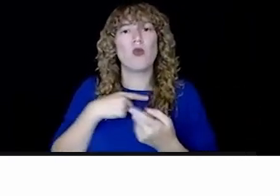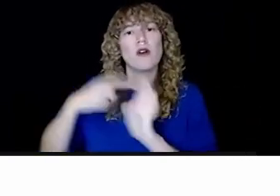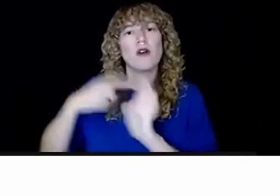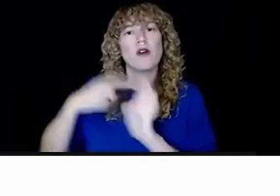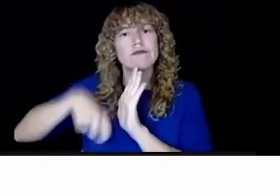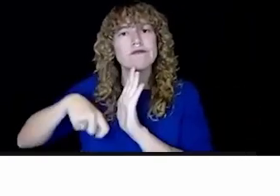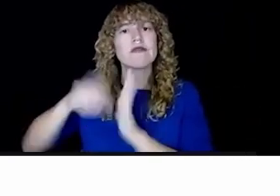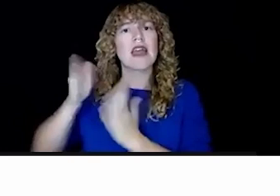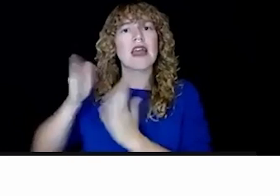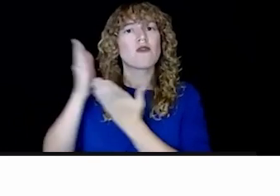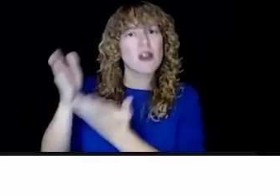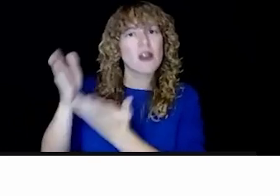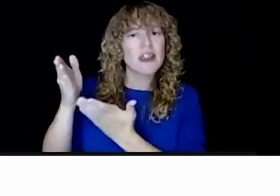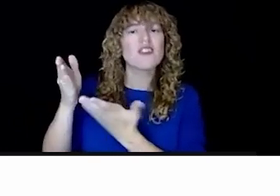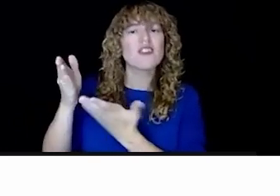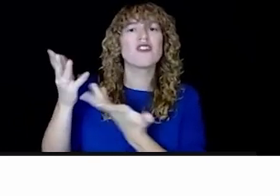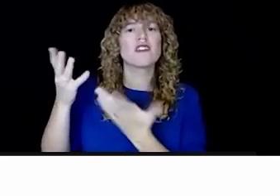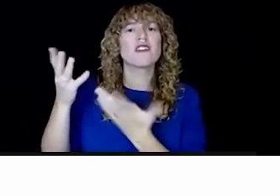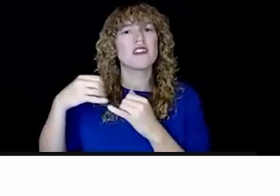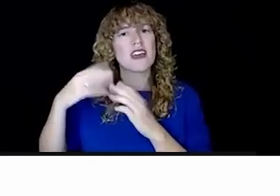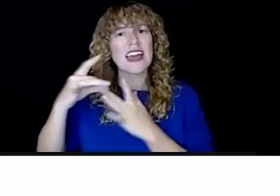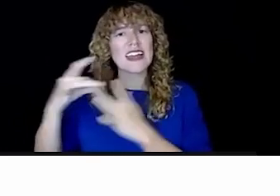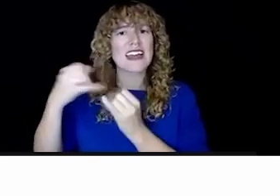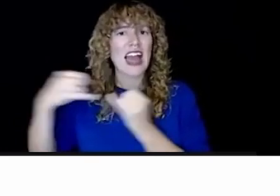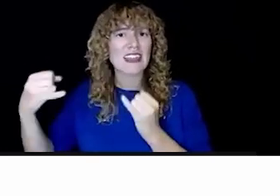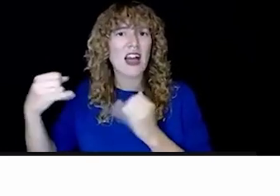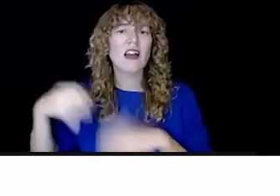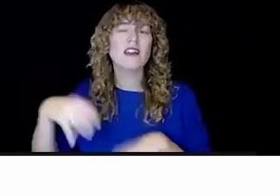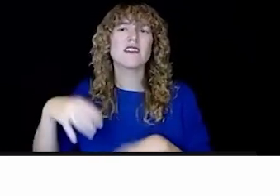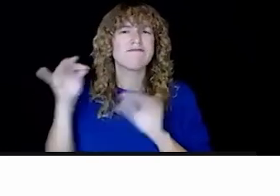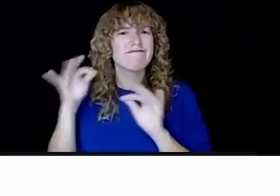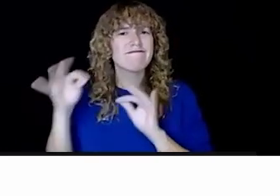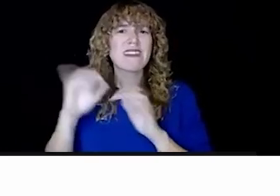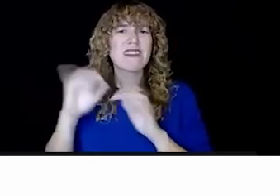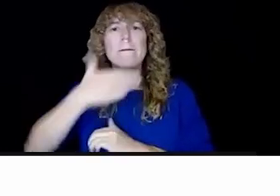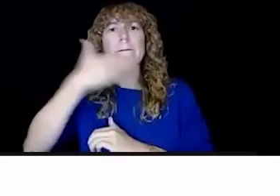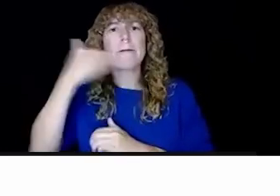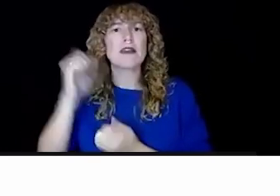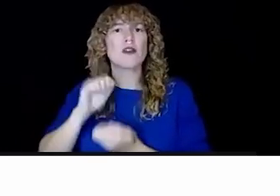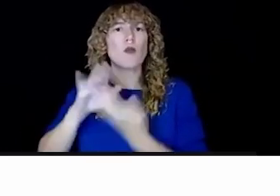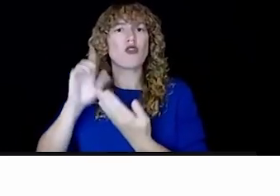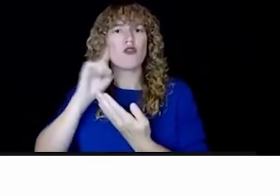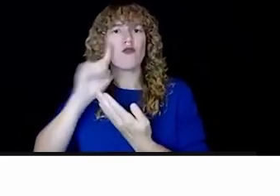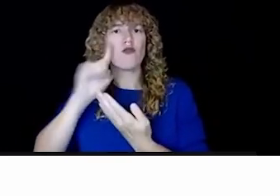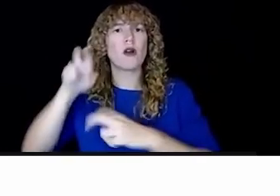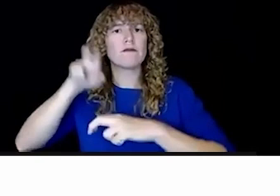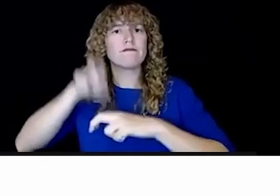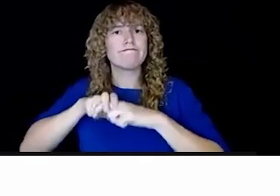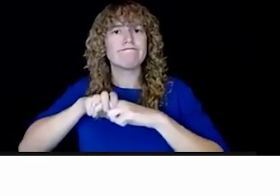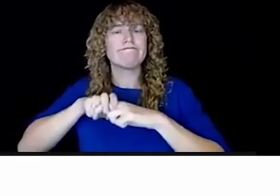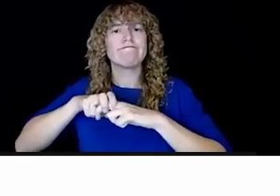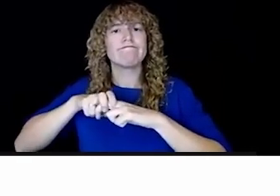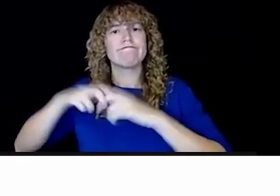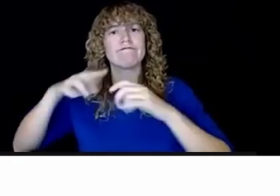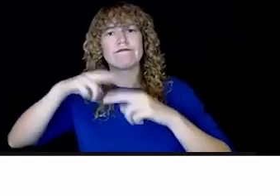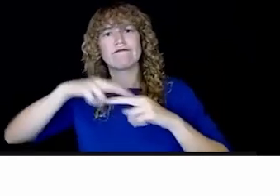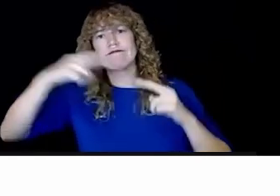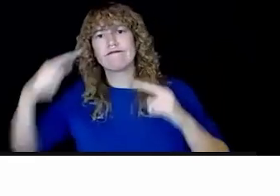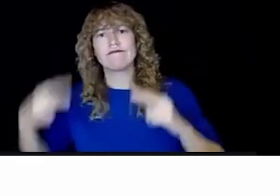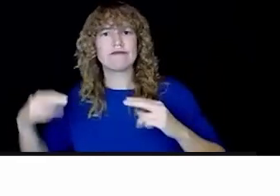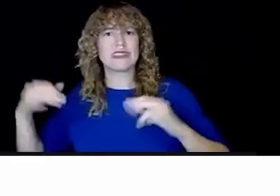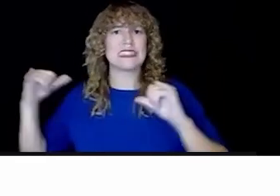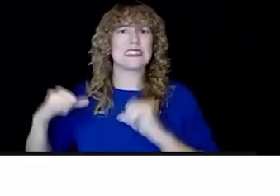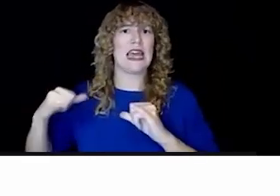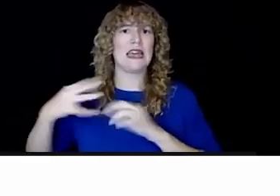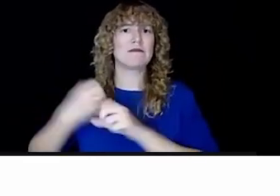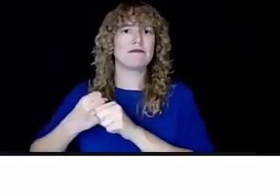mentioned, for securement, for example, and different aspects of handling. These guidelines and recommendations could include